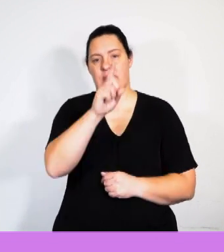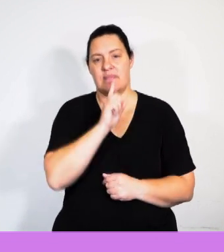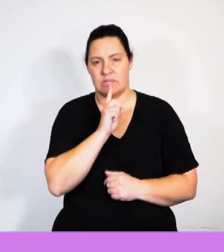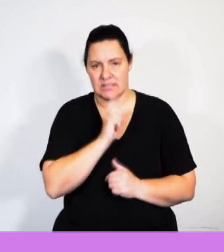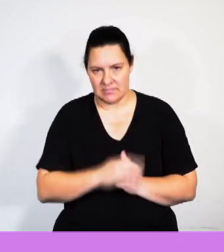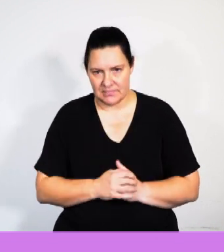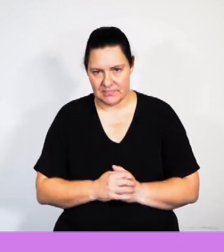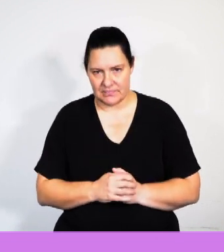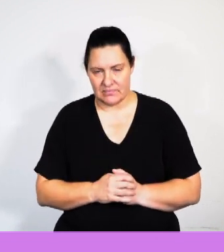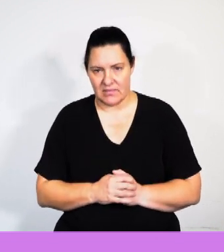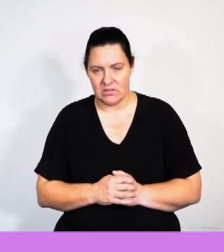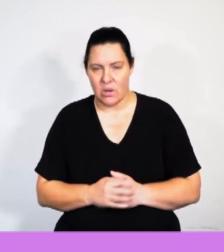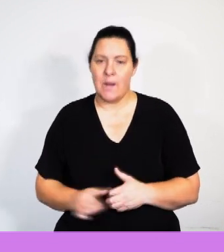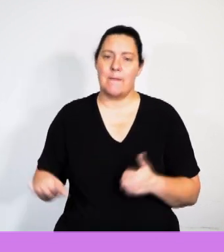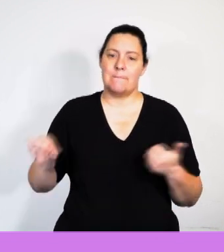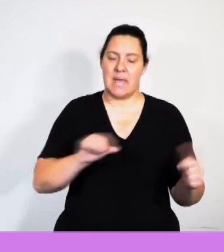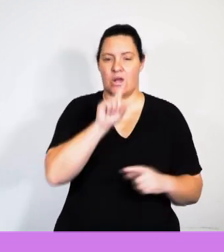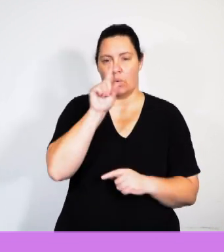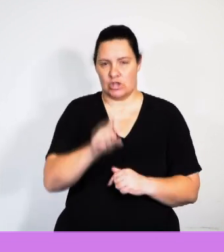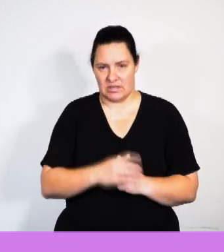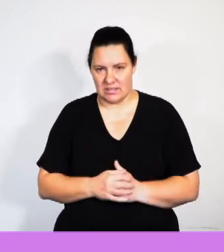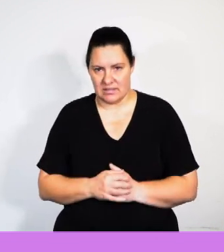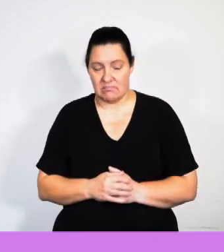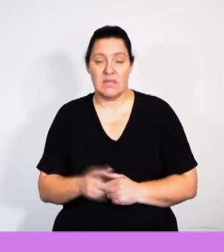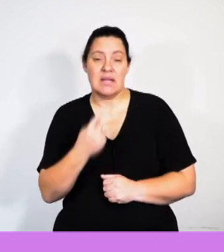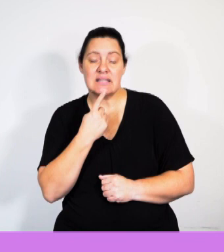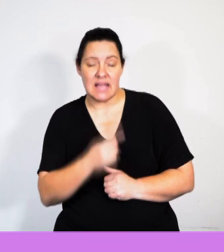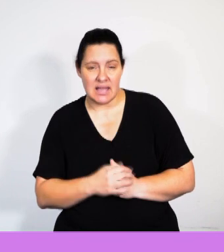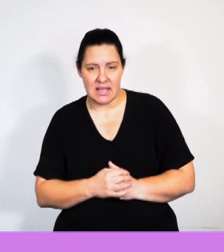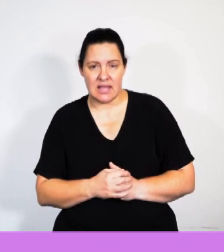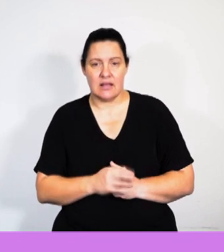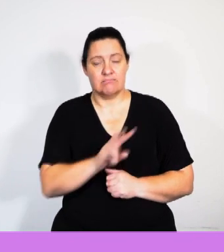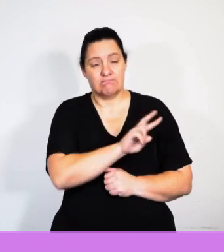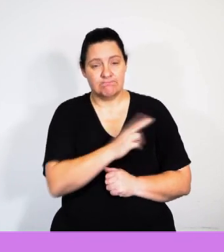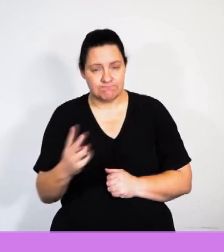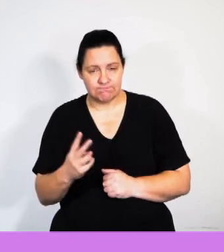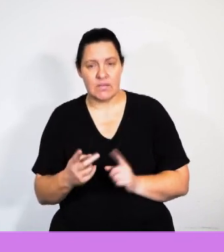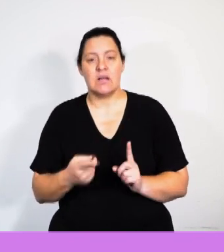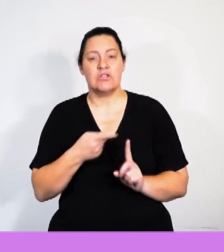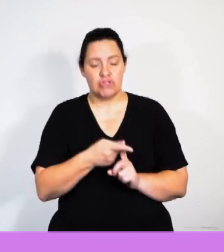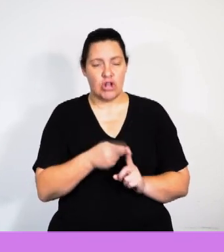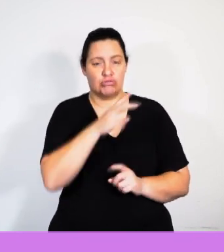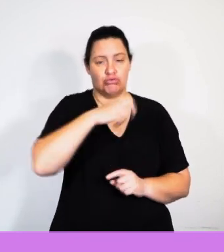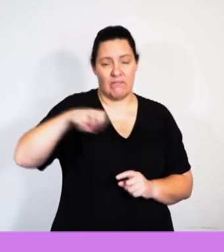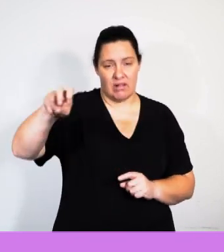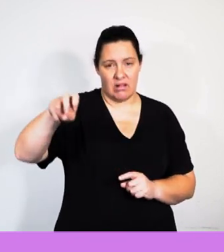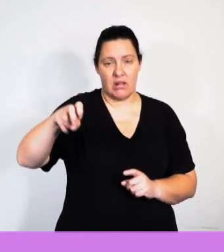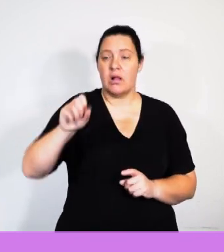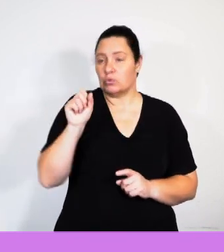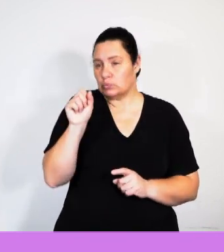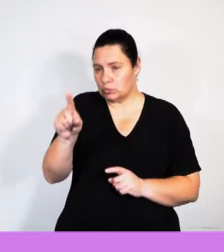by 1,000. Let's go back to the question. It said convert the distance she will